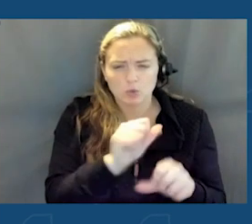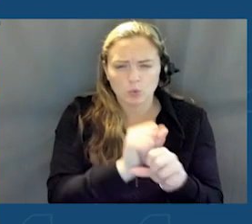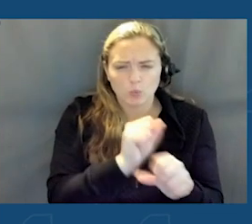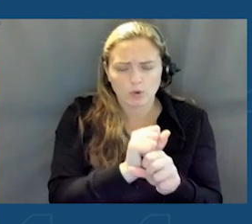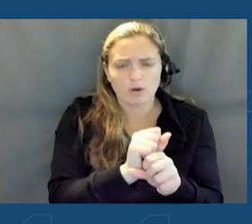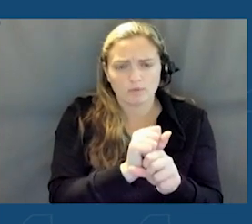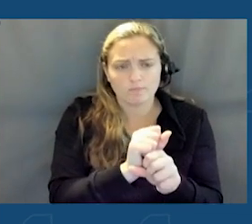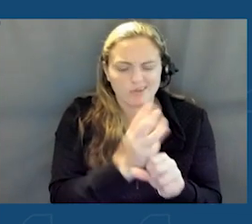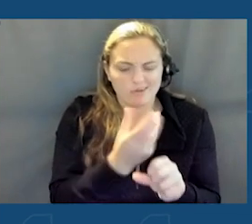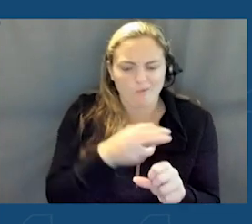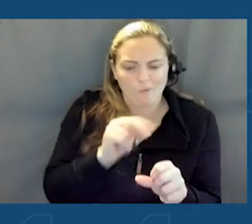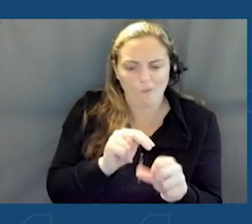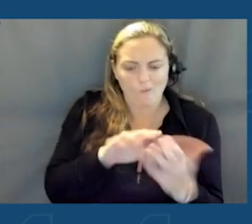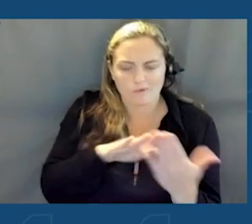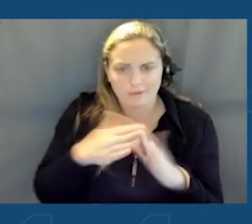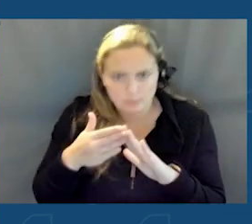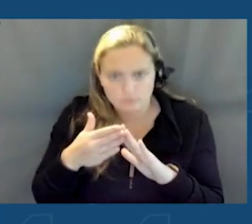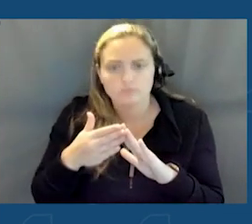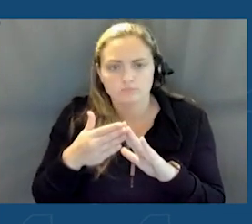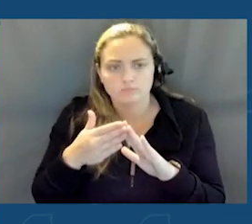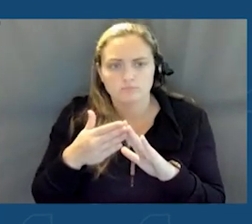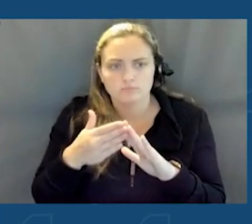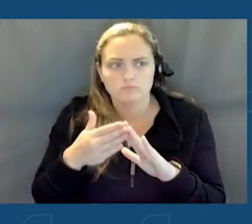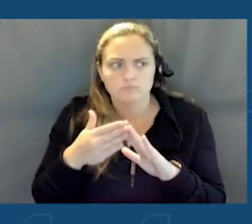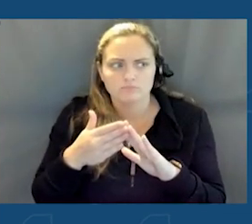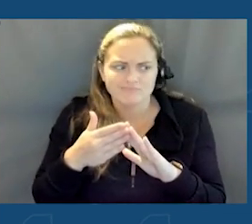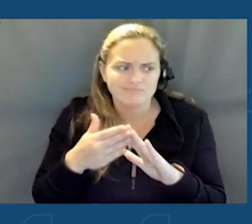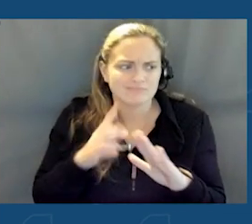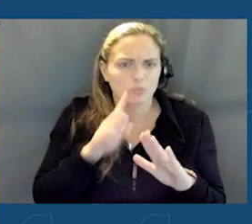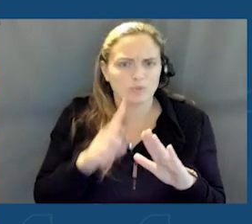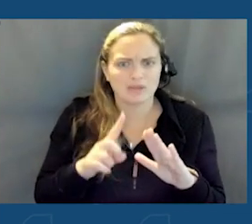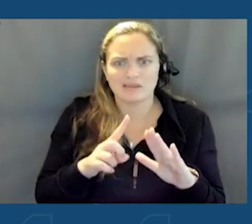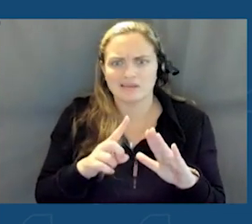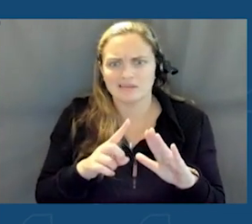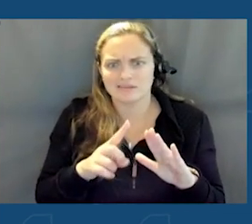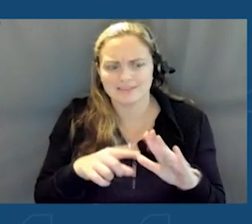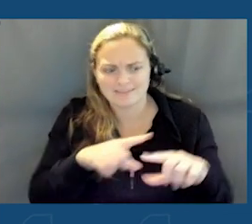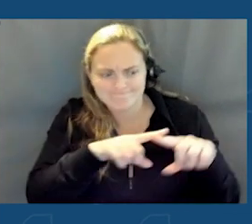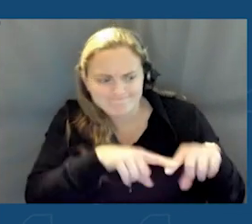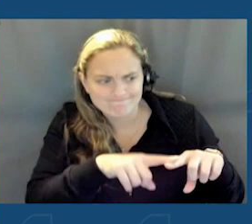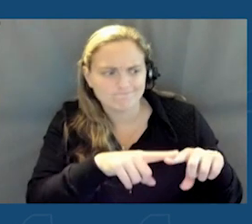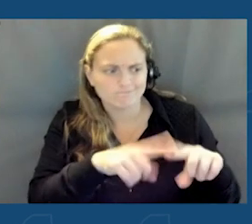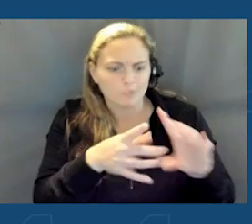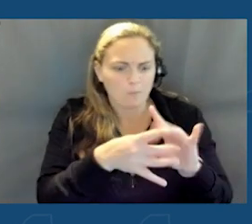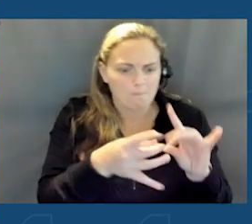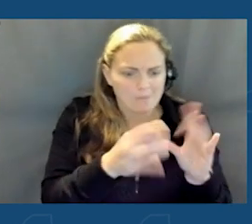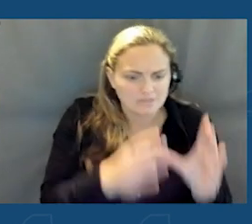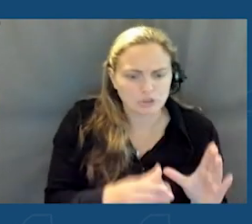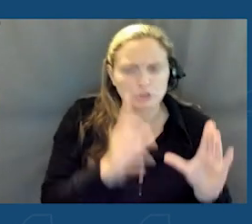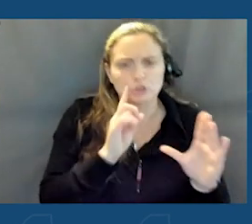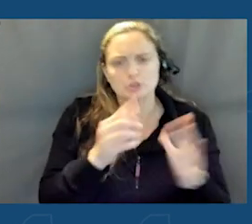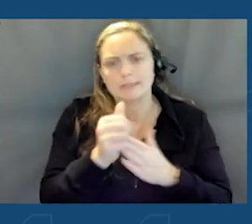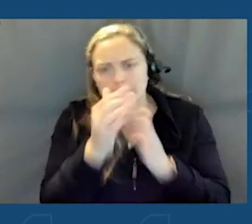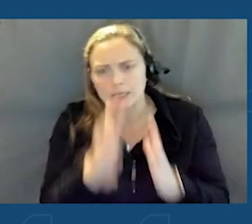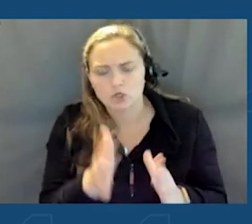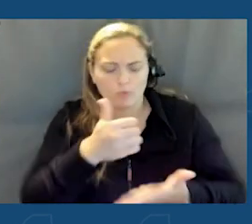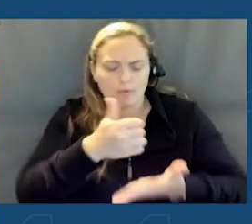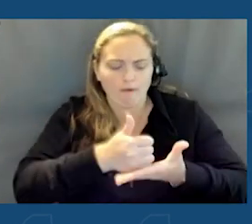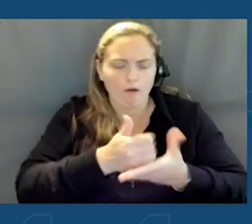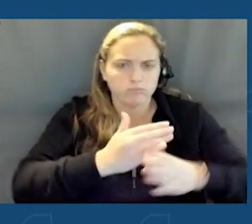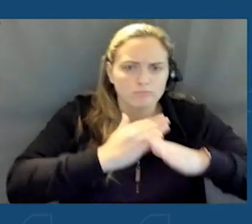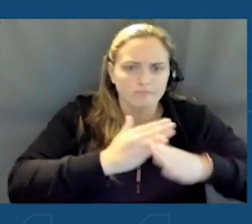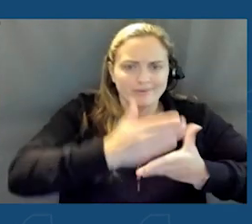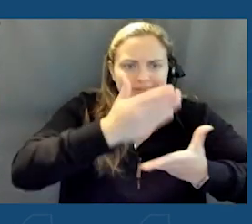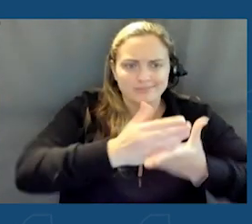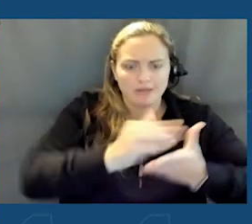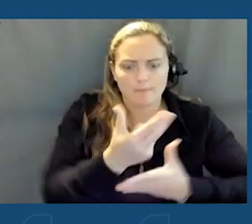own neighborhoods to be the credible messengers and leaders who can help stop gun violence before